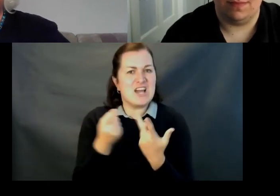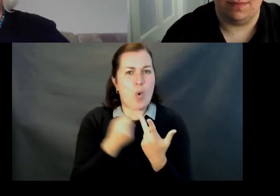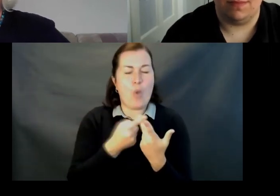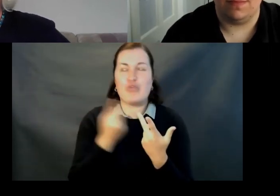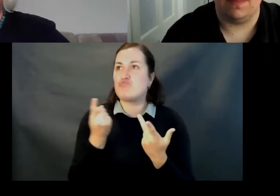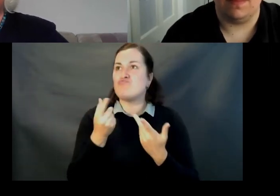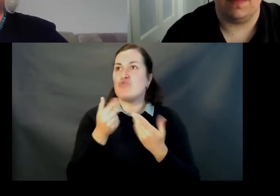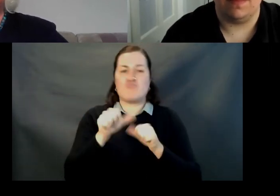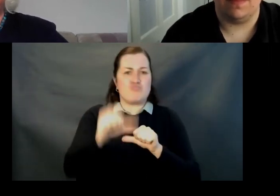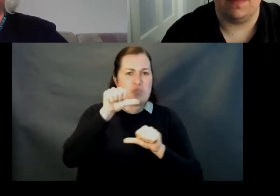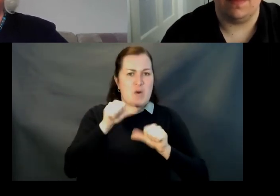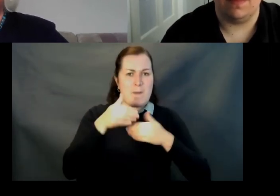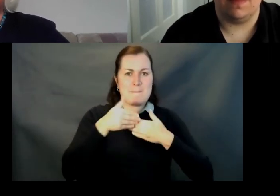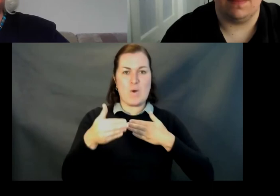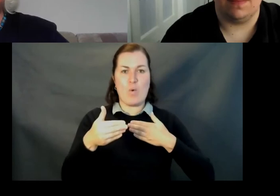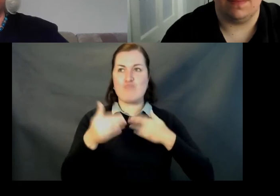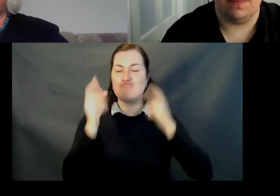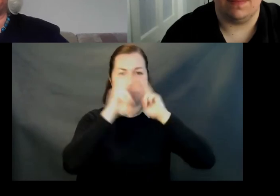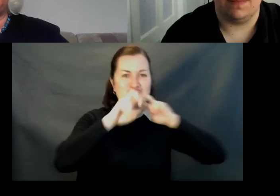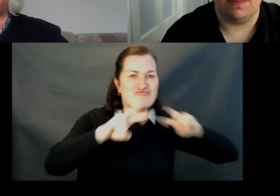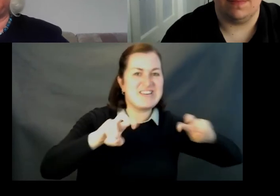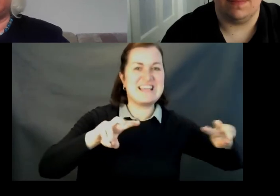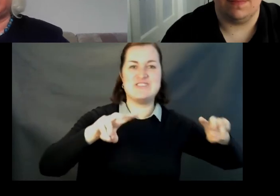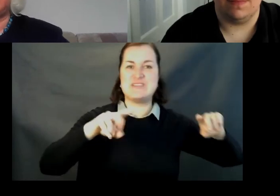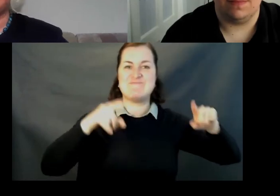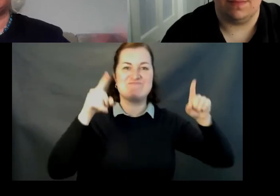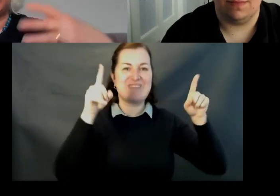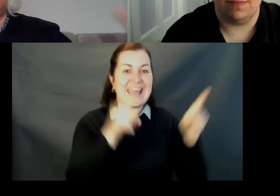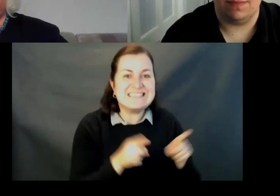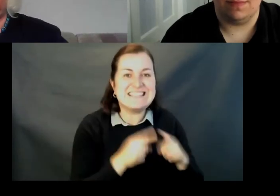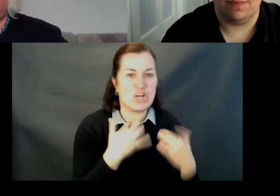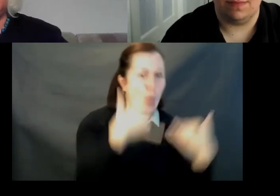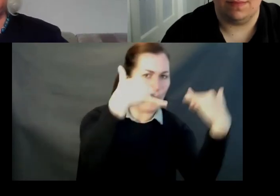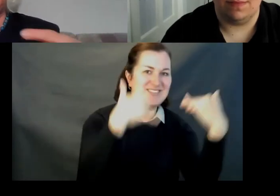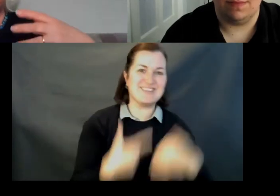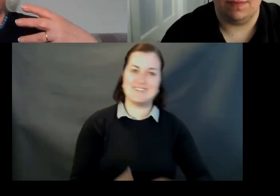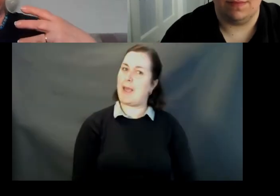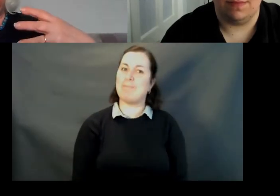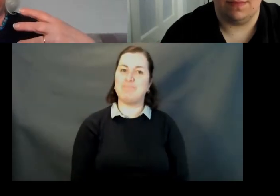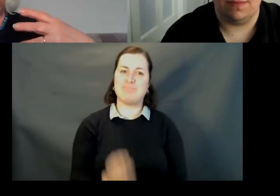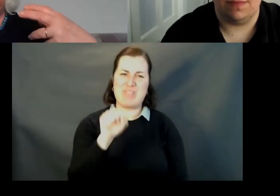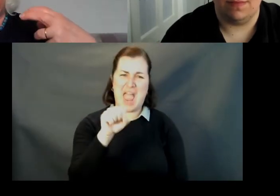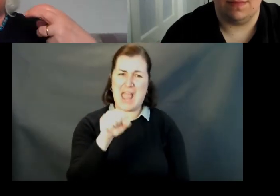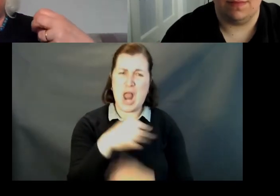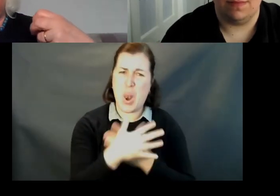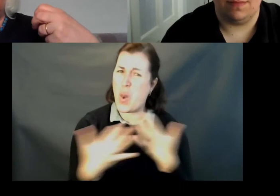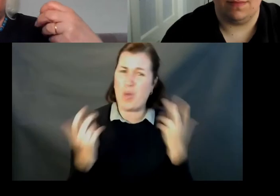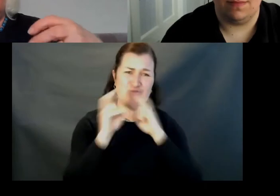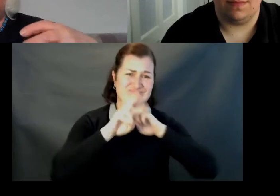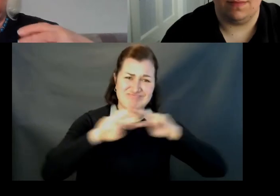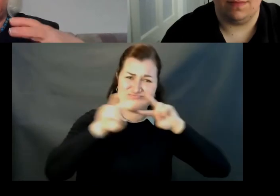other, and for other ones not familiar with the sounds. Yes, I would. I would have to do a lot of research. I would talk to Indian friends, but who perhaps